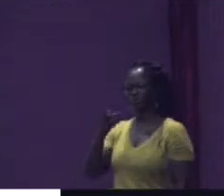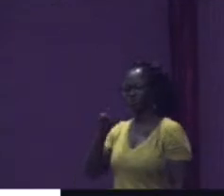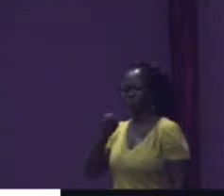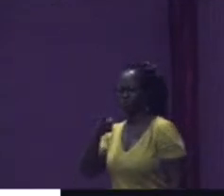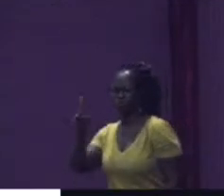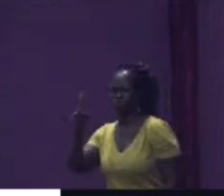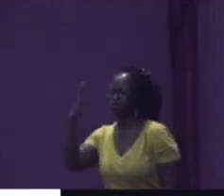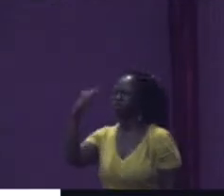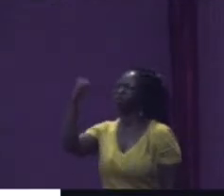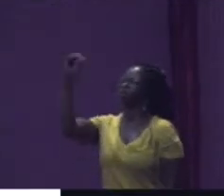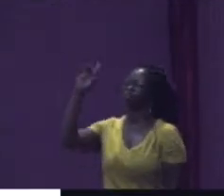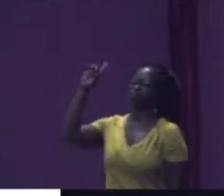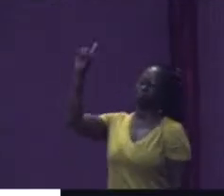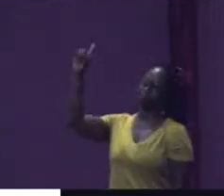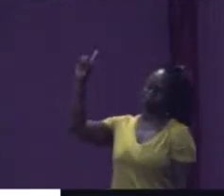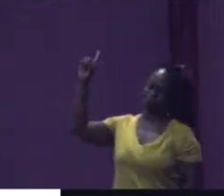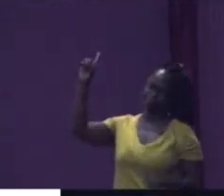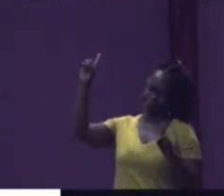strong.